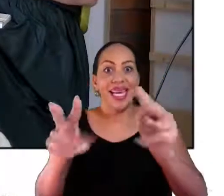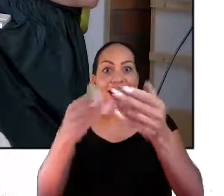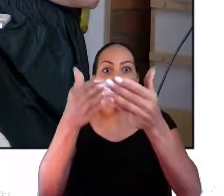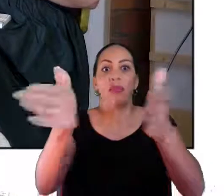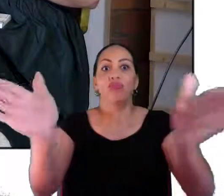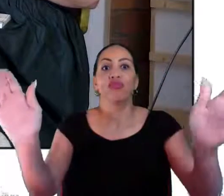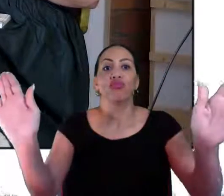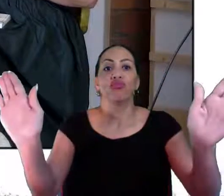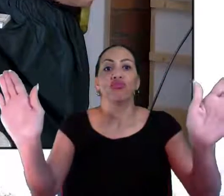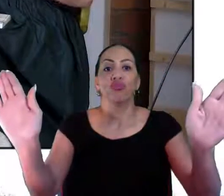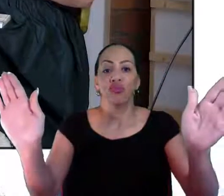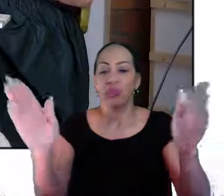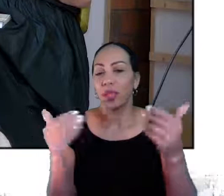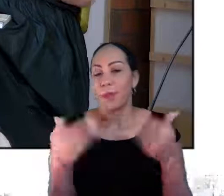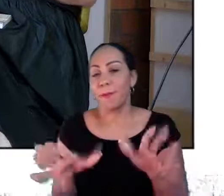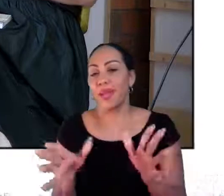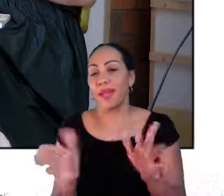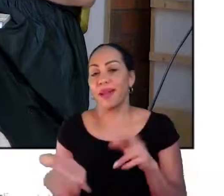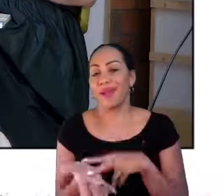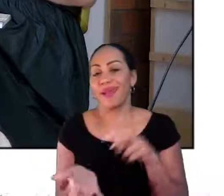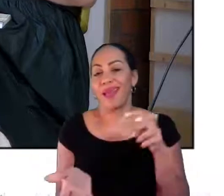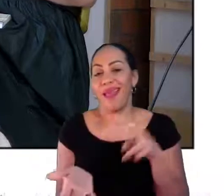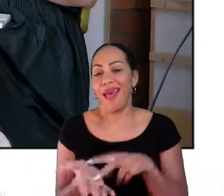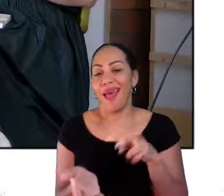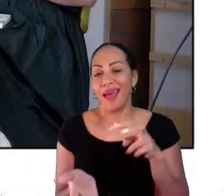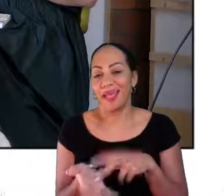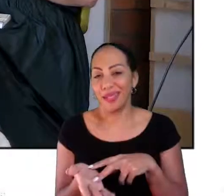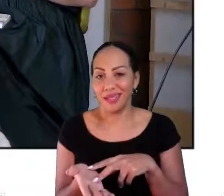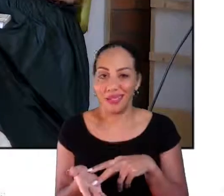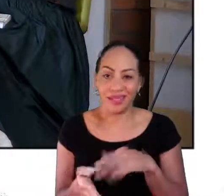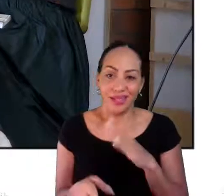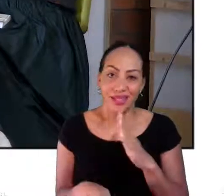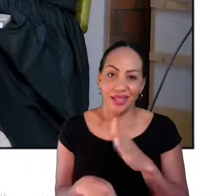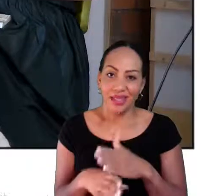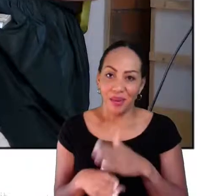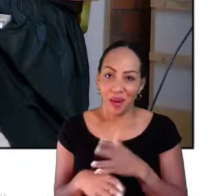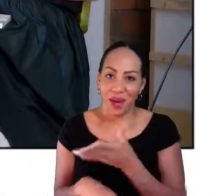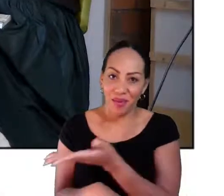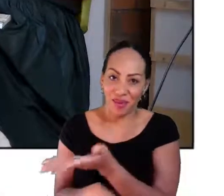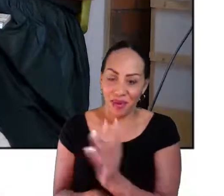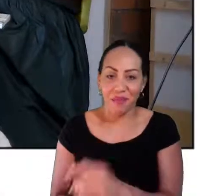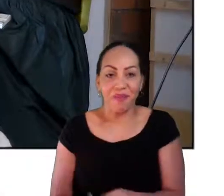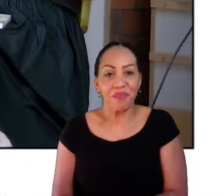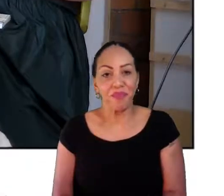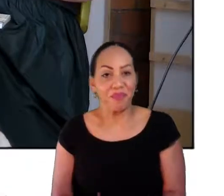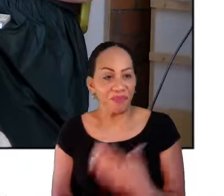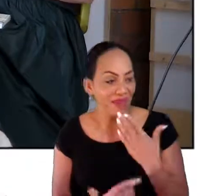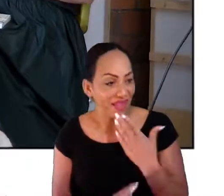real delight to work with you and Jazz. Absolutely. Thanks. Thank you very much.